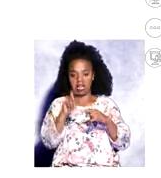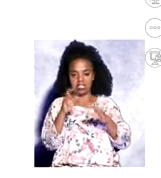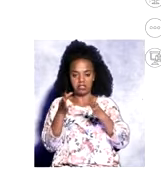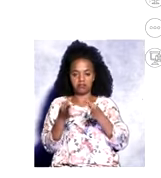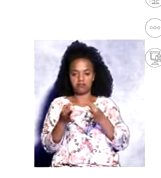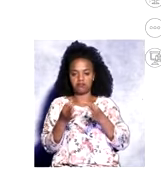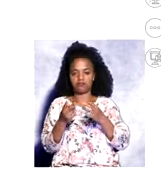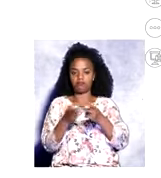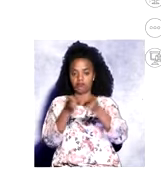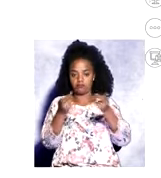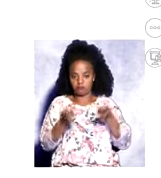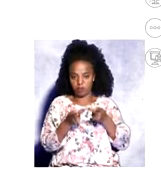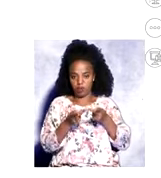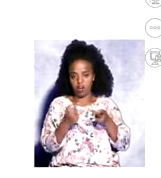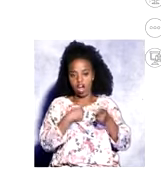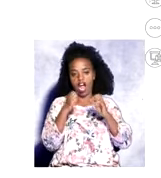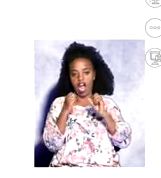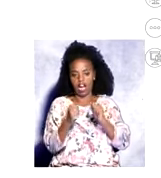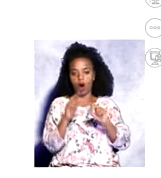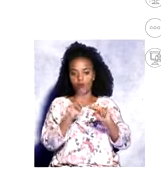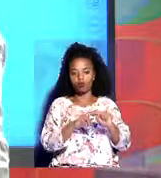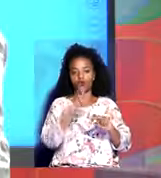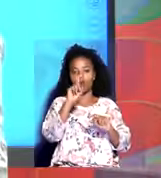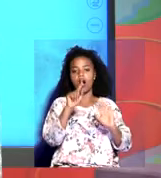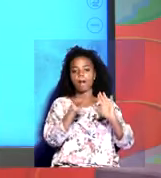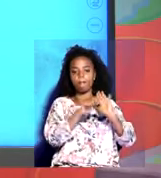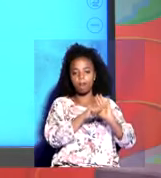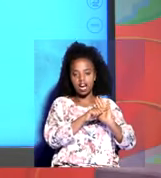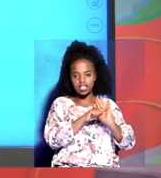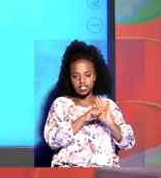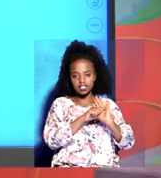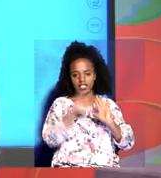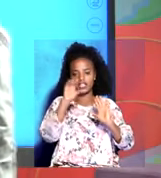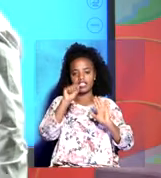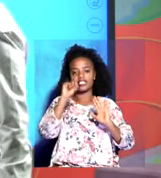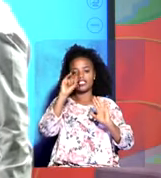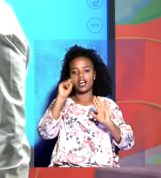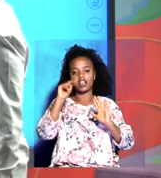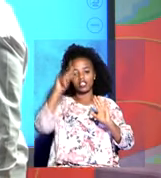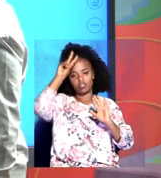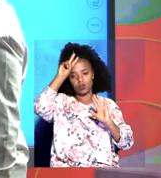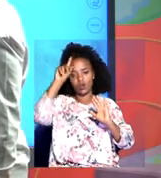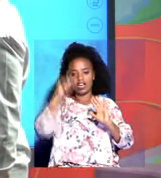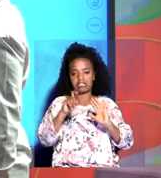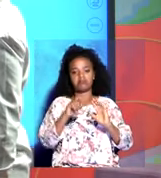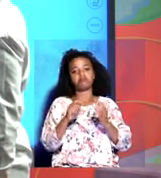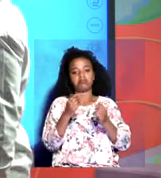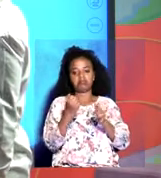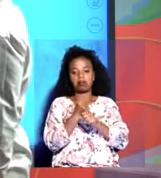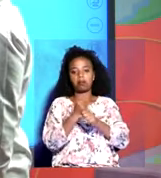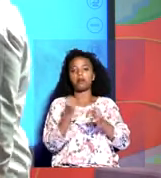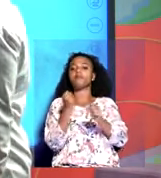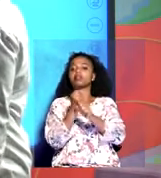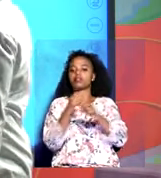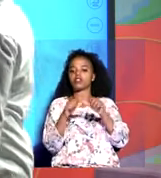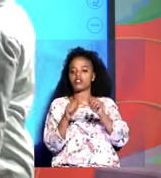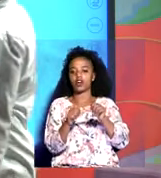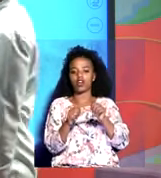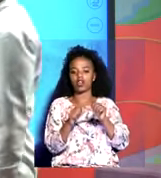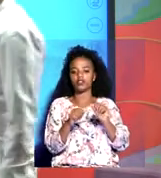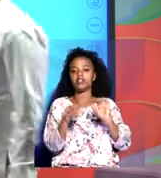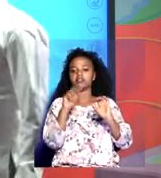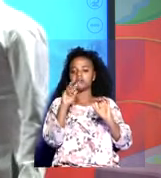can put 1 minus sin squared x. We have 2 there, times in place of cos squared x, substitute 1 minus sin squared x plus 3